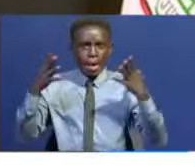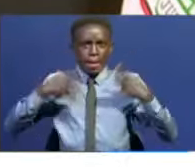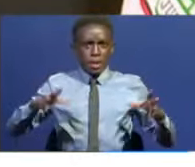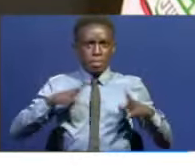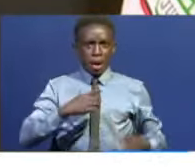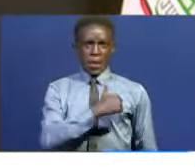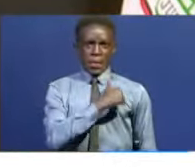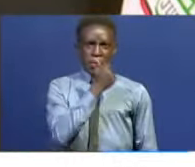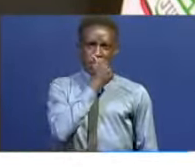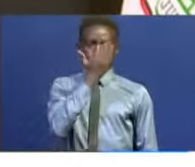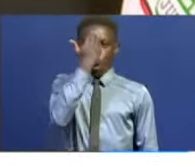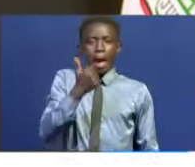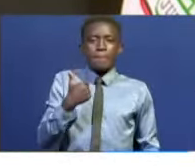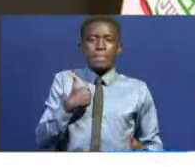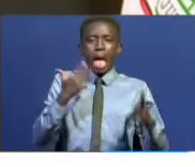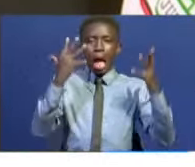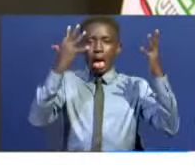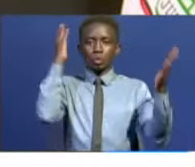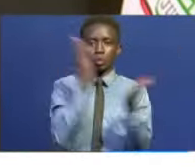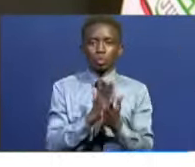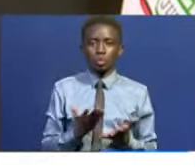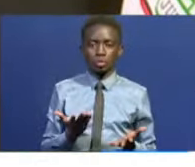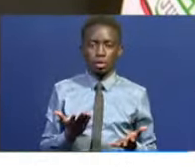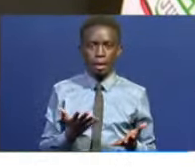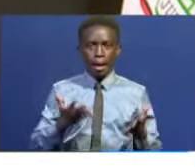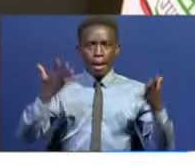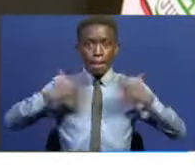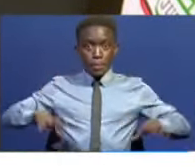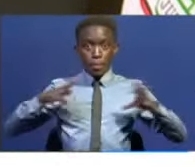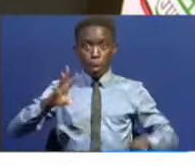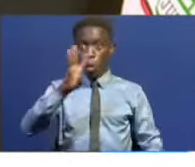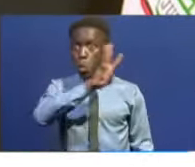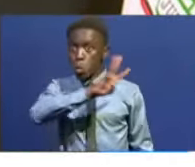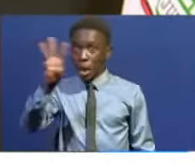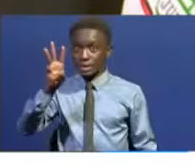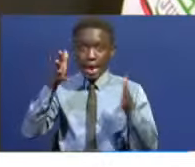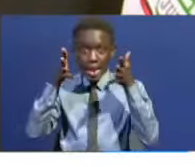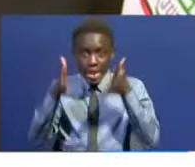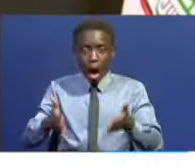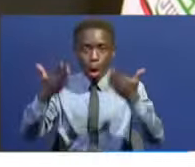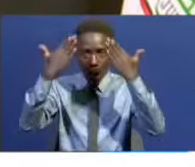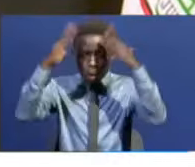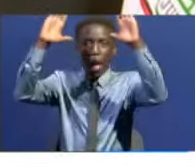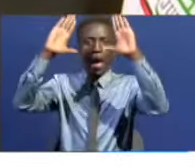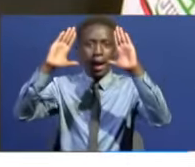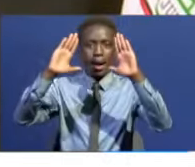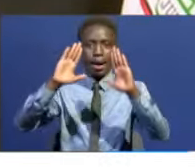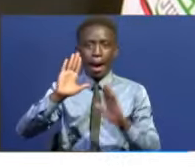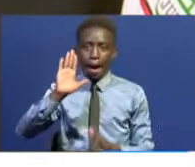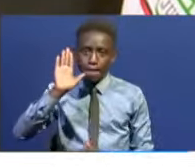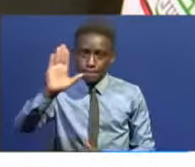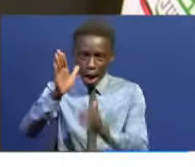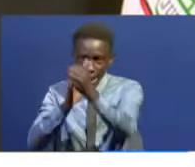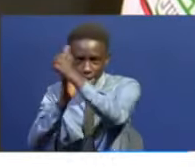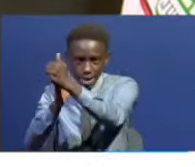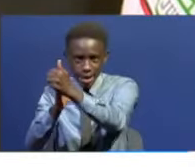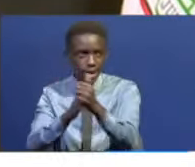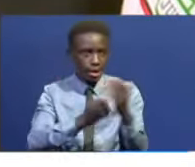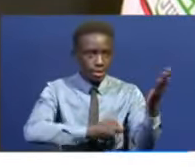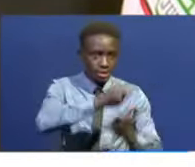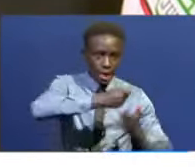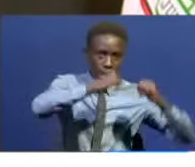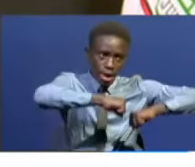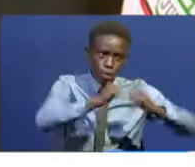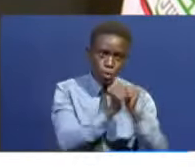man. The people of Western Kenya has now known today what their leader signed with President William Ruto.